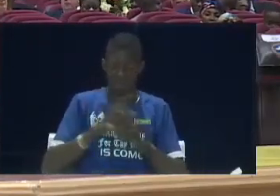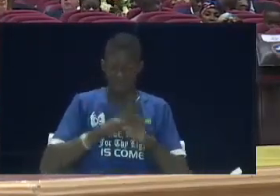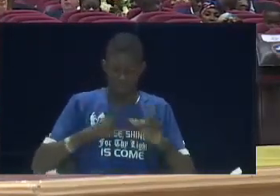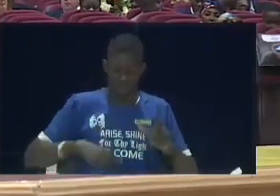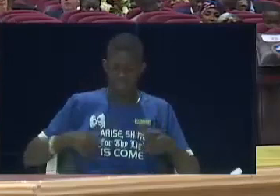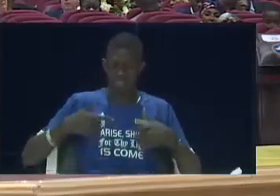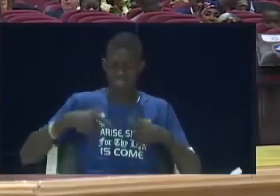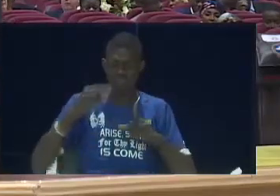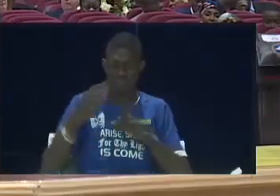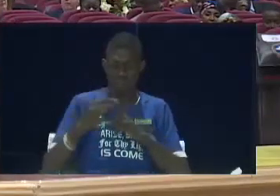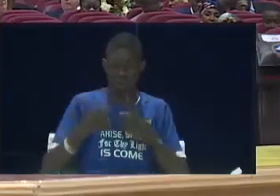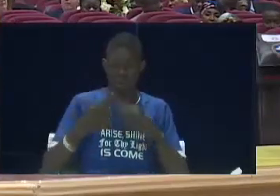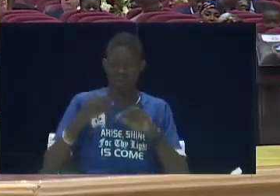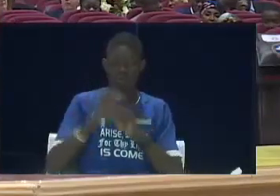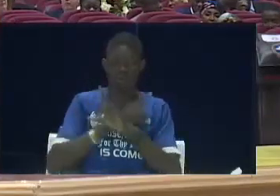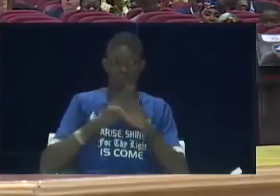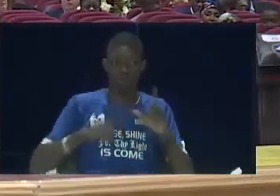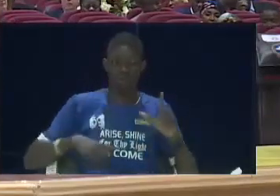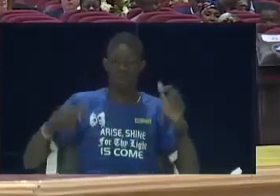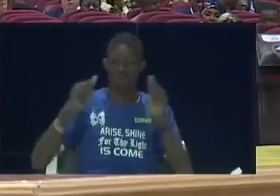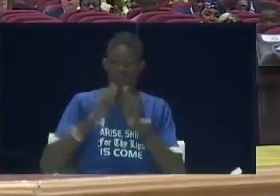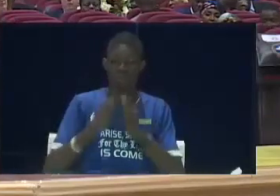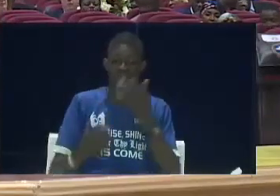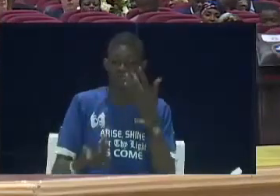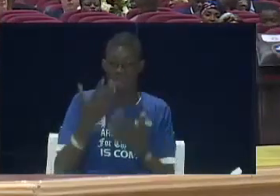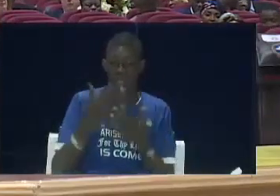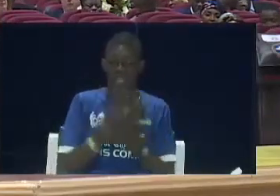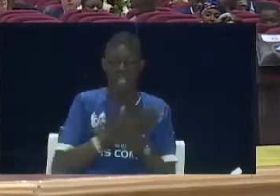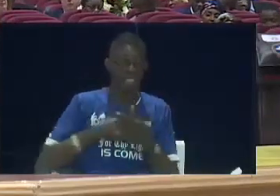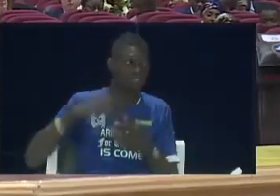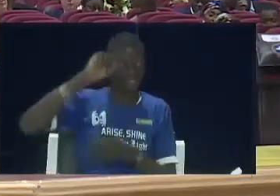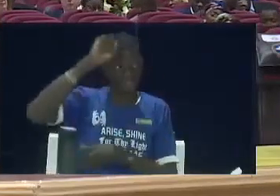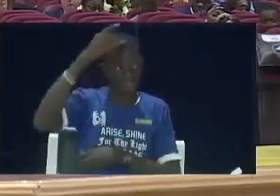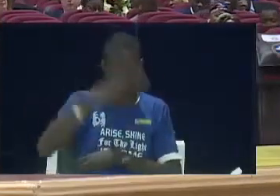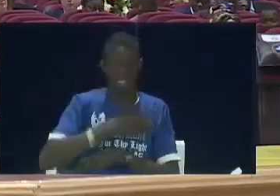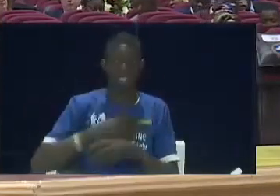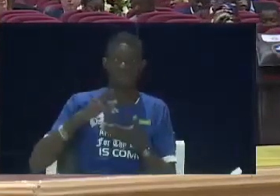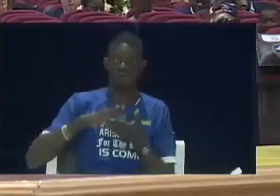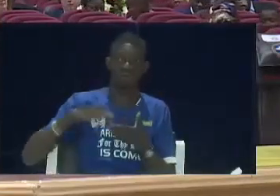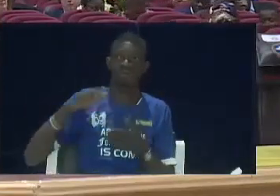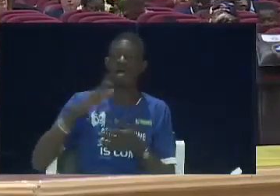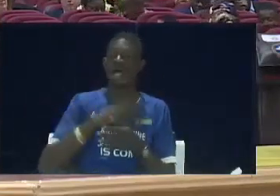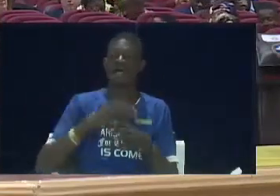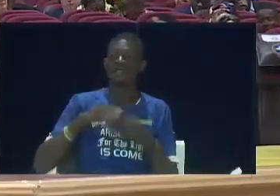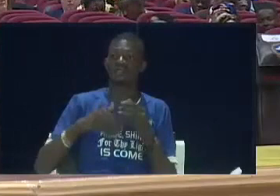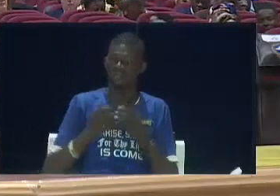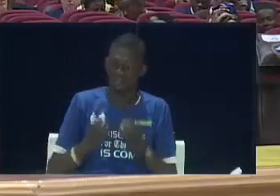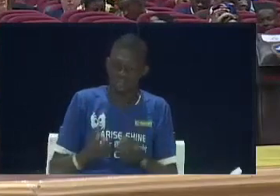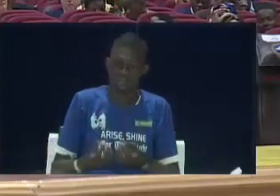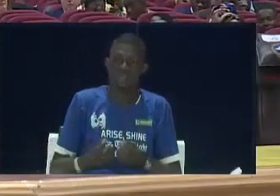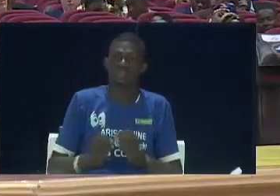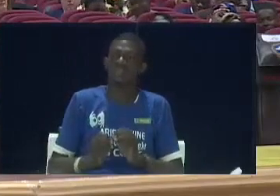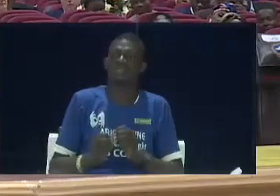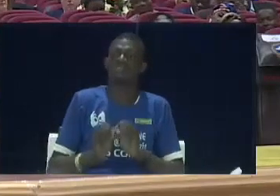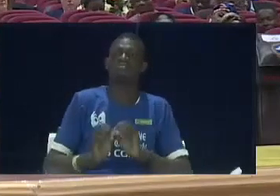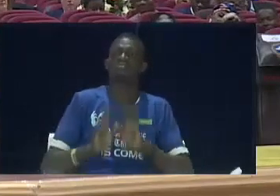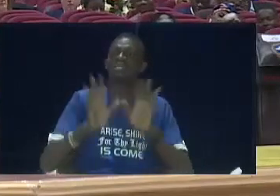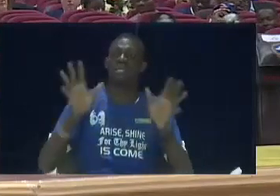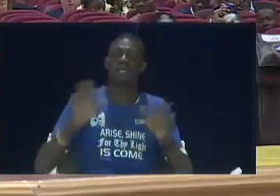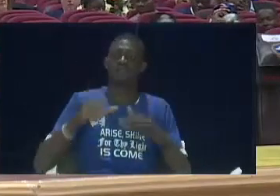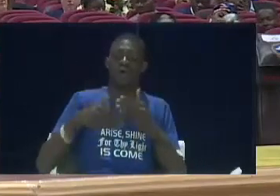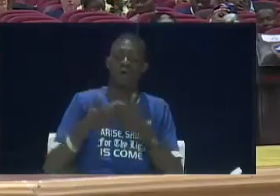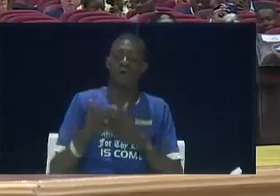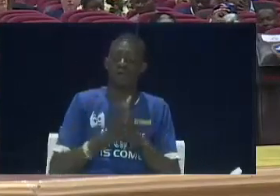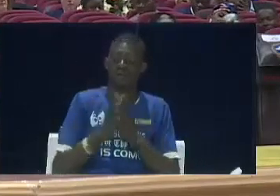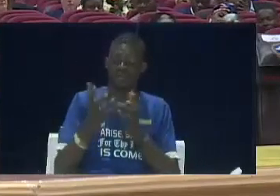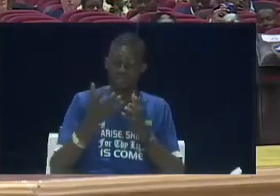word come, O God, with fire, with grace, with glory. And Lord, ignite in us the passion to pray